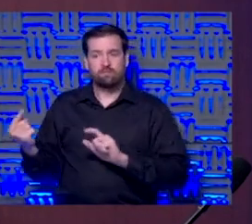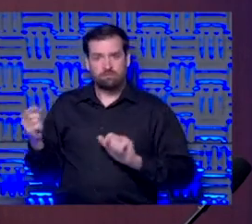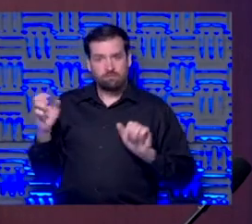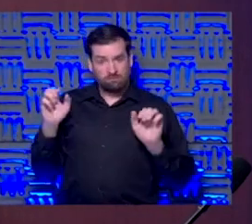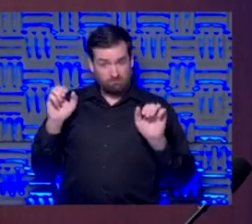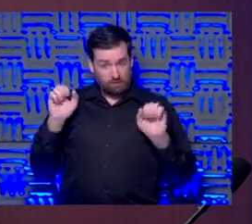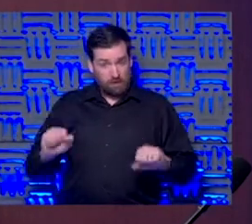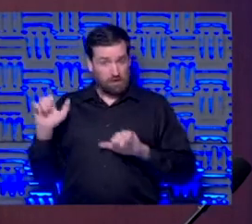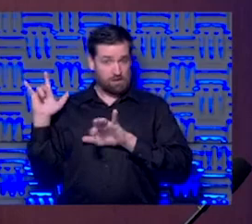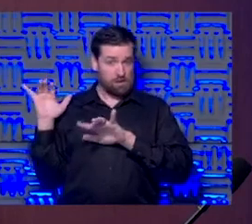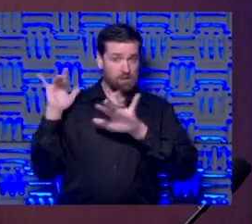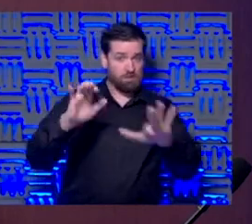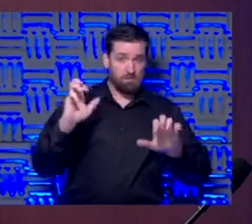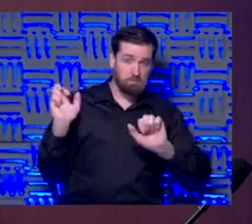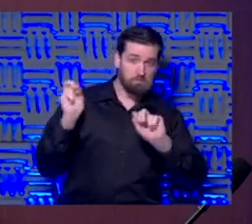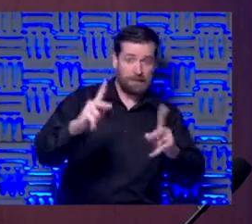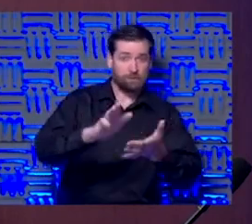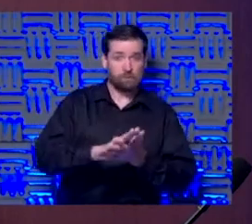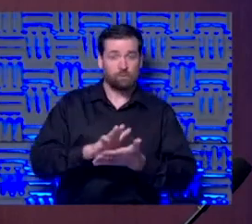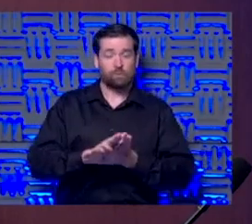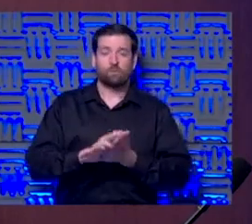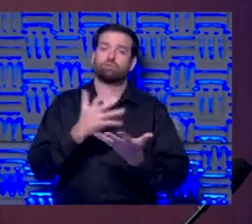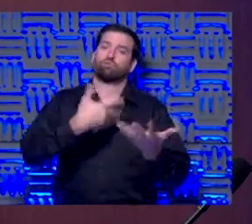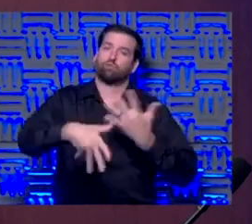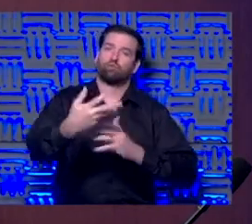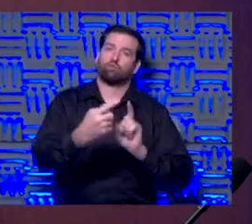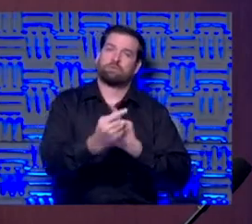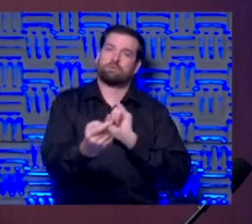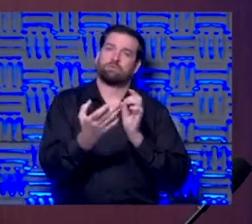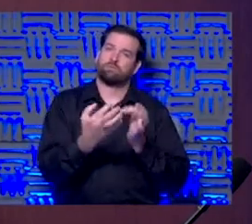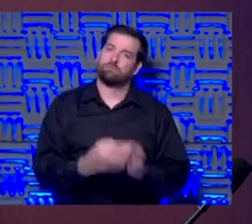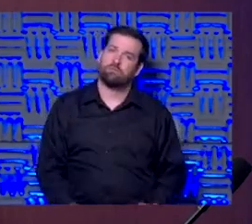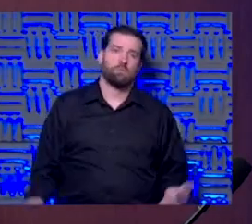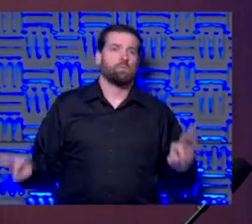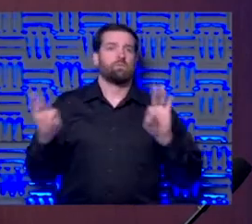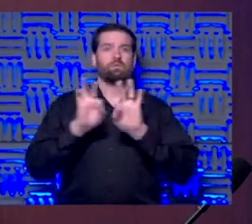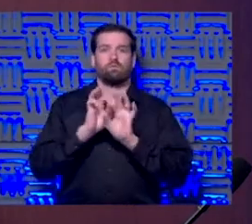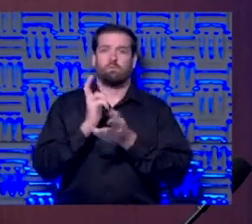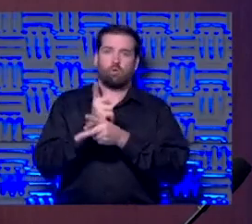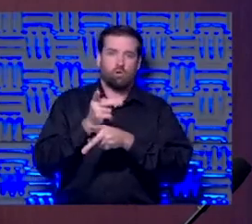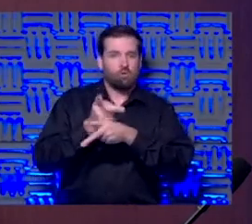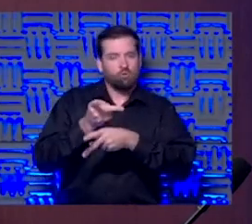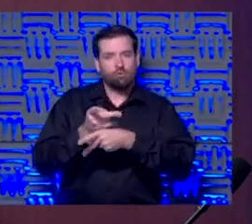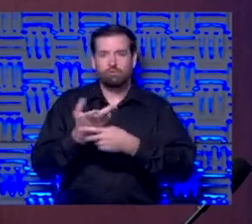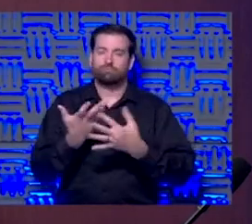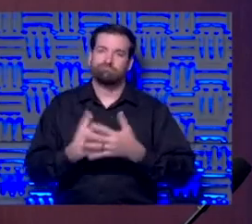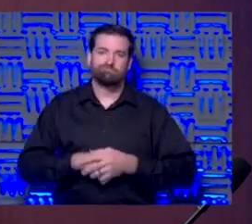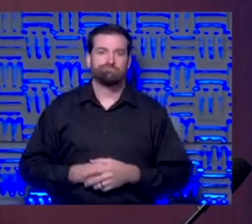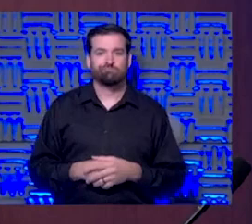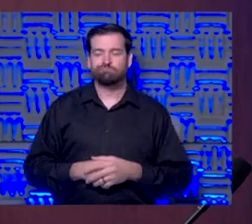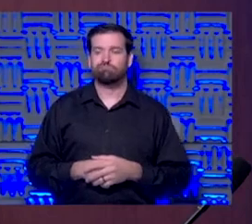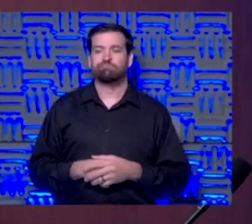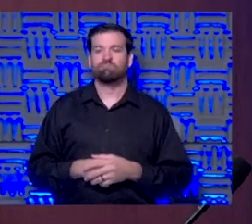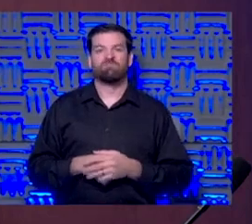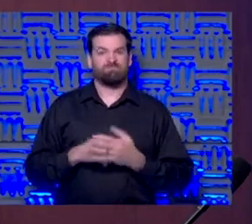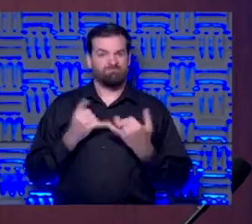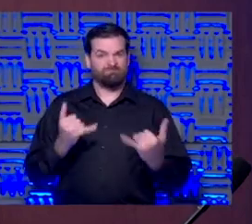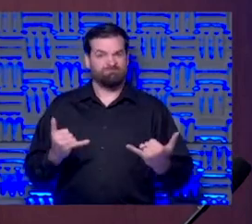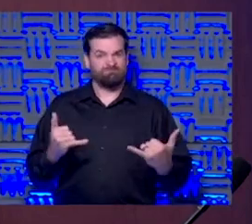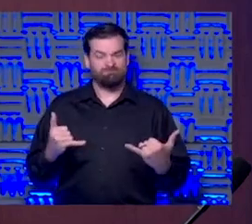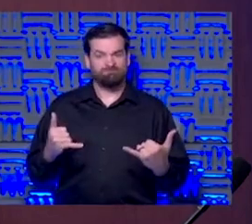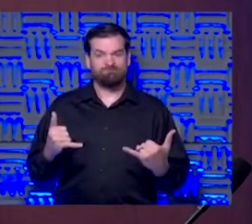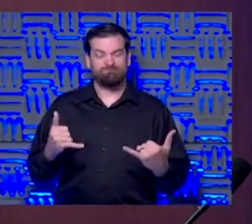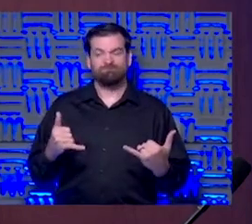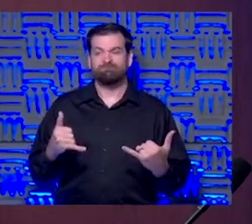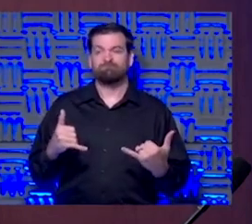kids back in school, we think social distancing is going to be a really big part of how we need to run things. You know, we're thinking at this point in time,